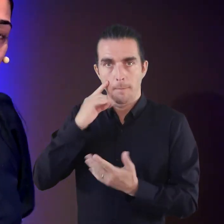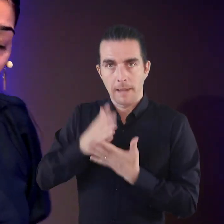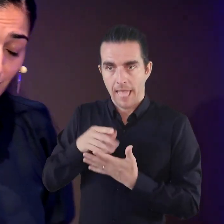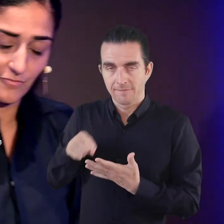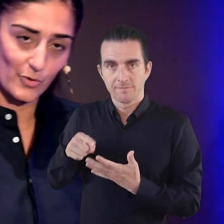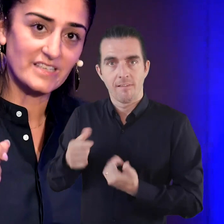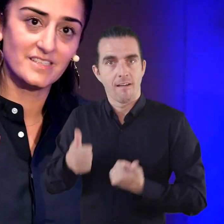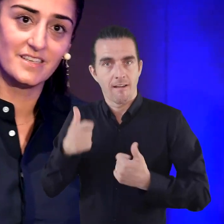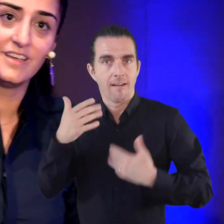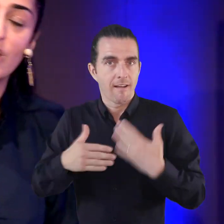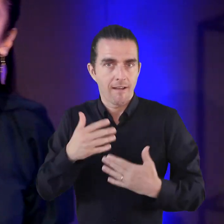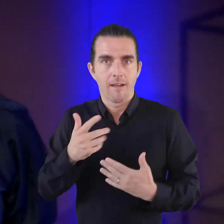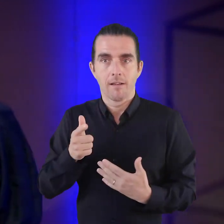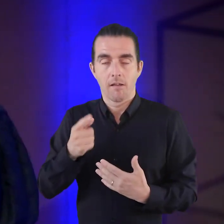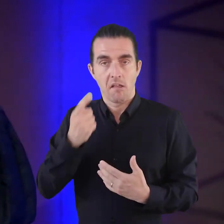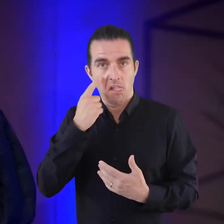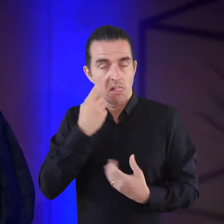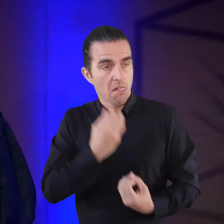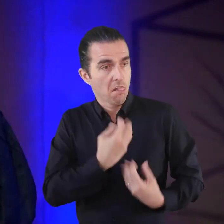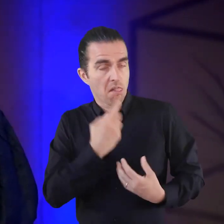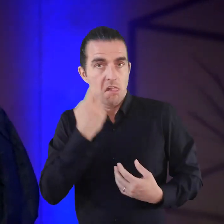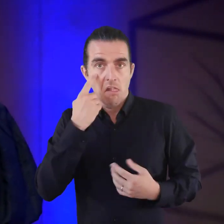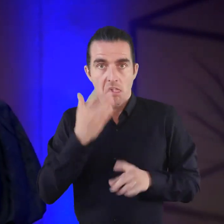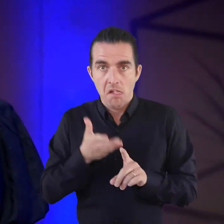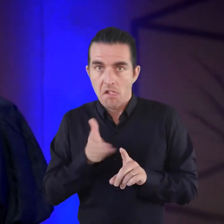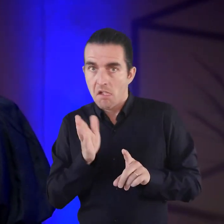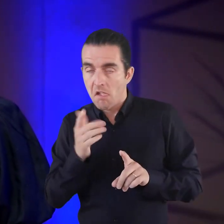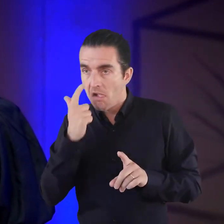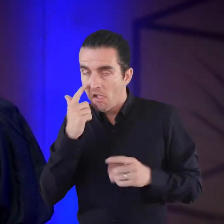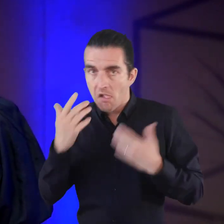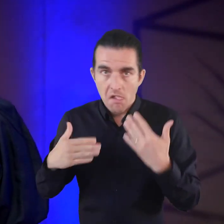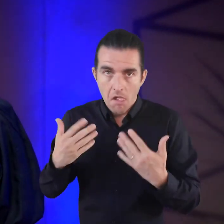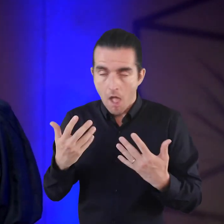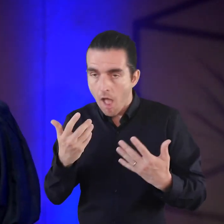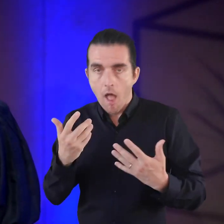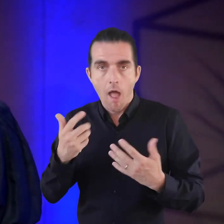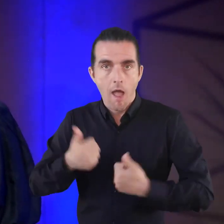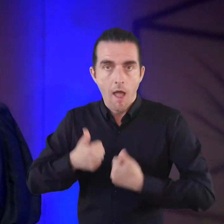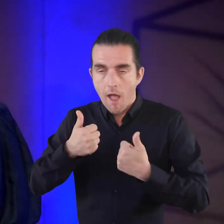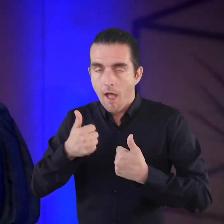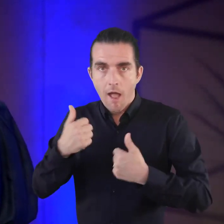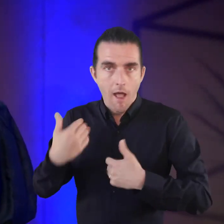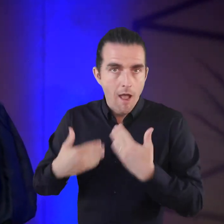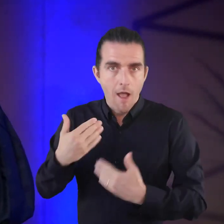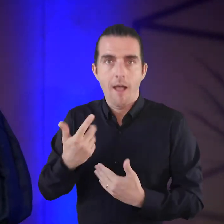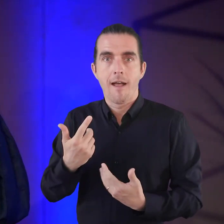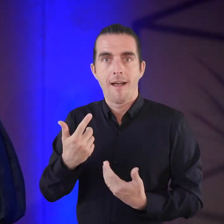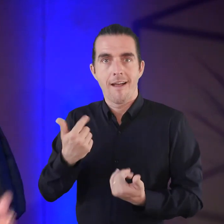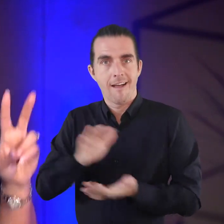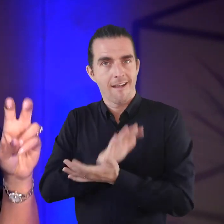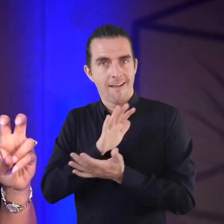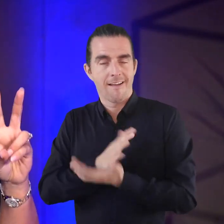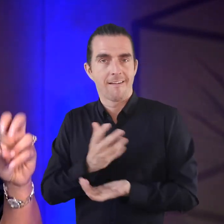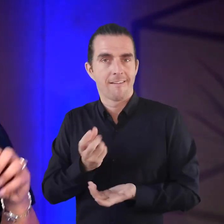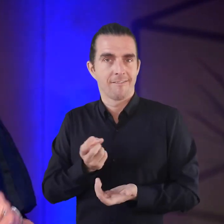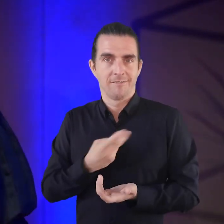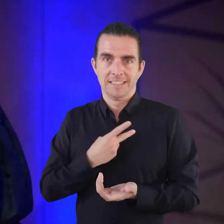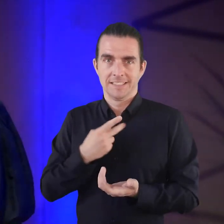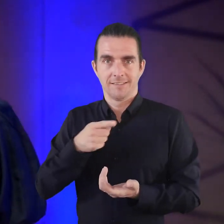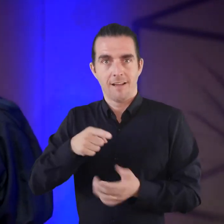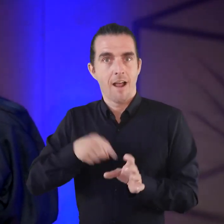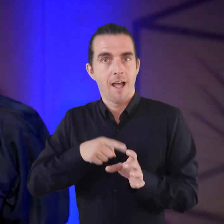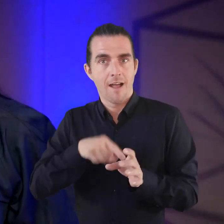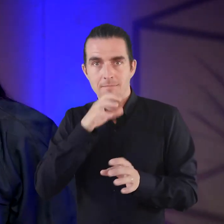alternative voice, coined a phrase that laughed at the irony of young men like him all of a sudden being popular